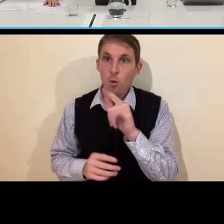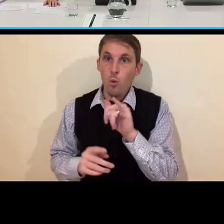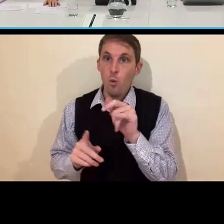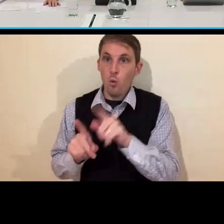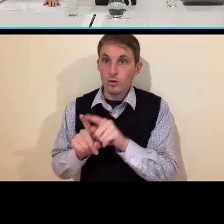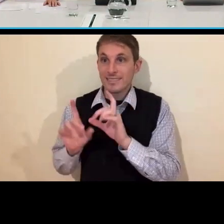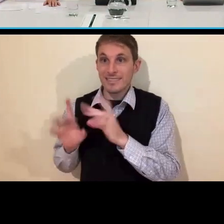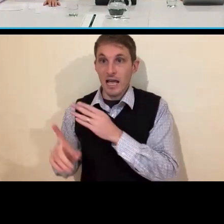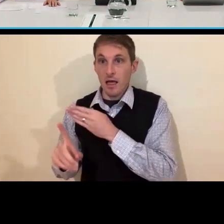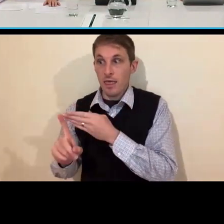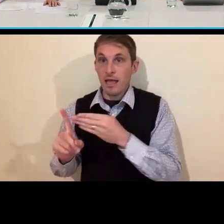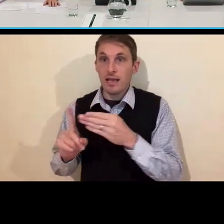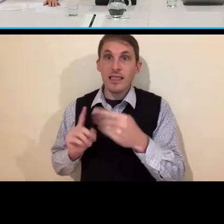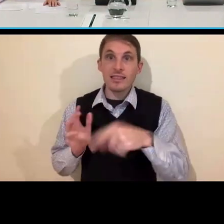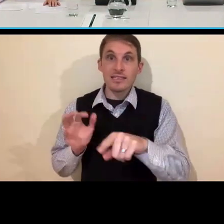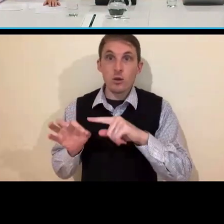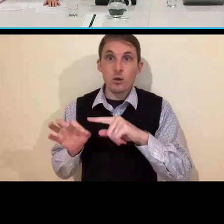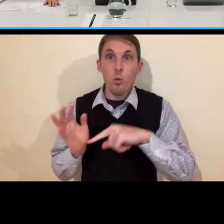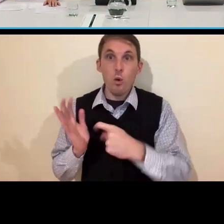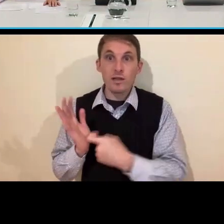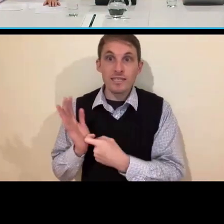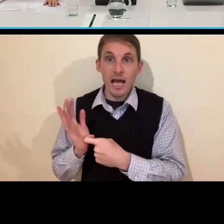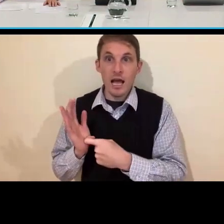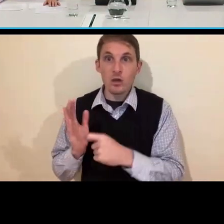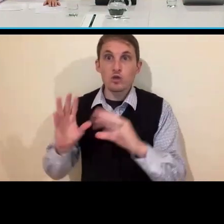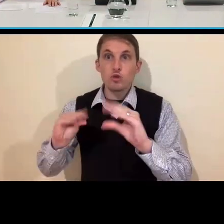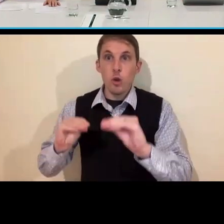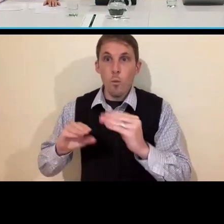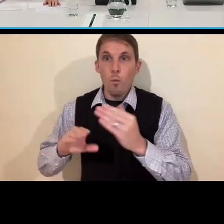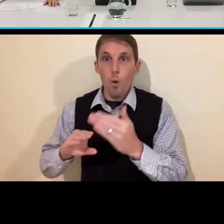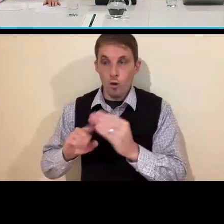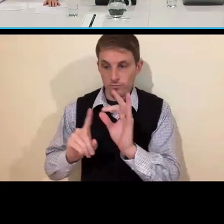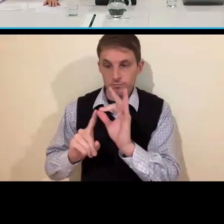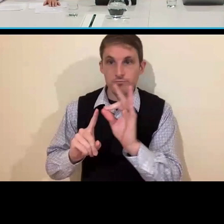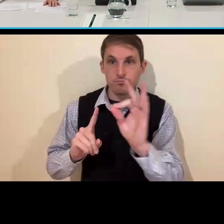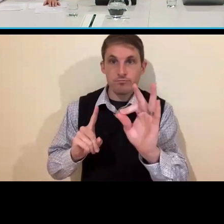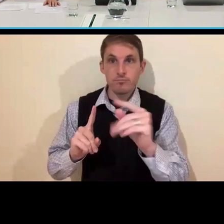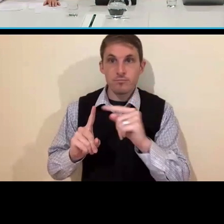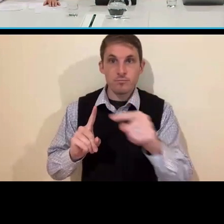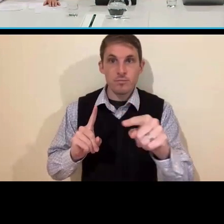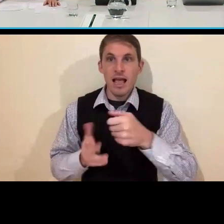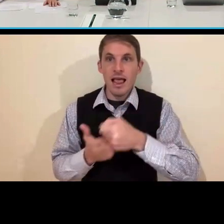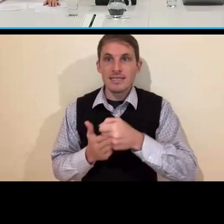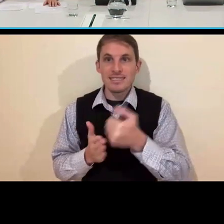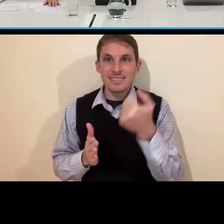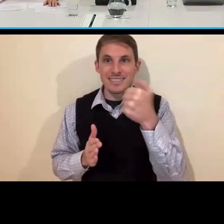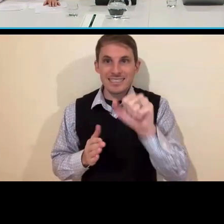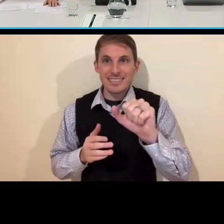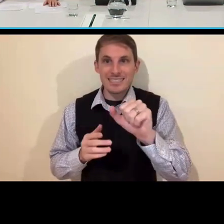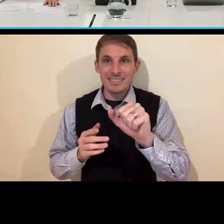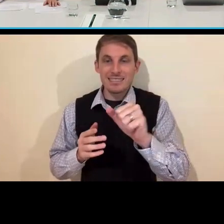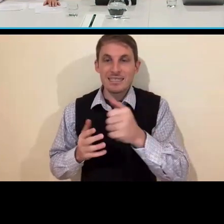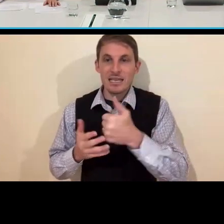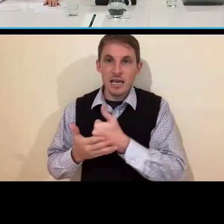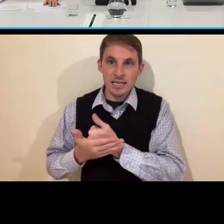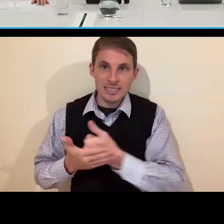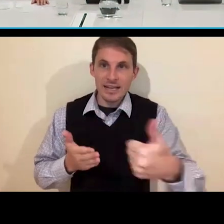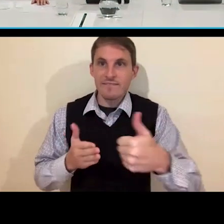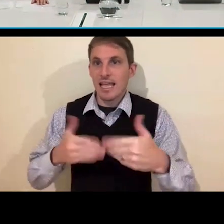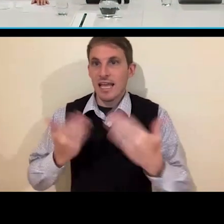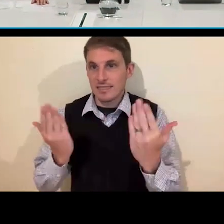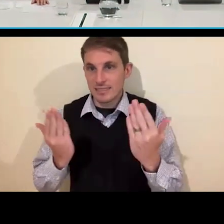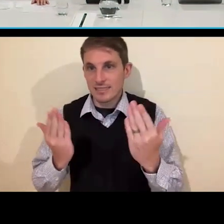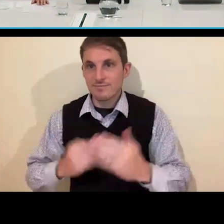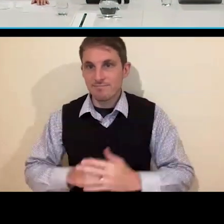quarter, and there is a break in work of at least 60 consecutive days. So